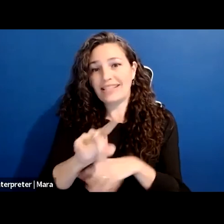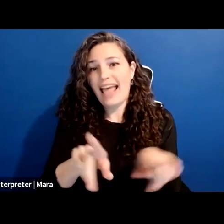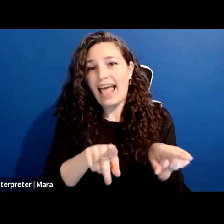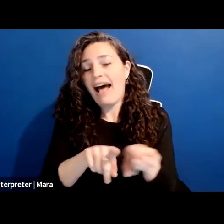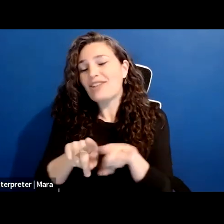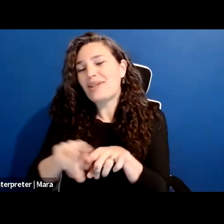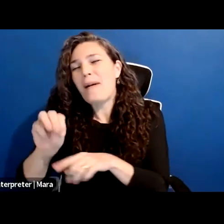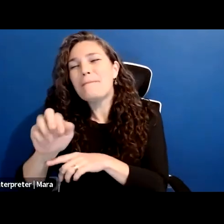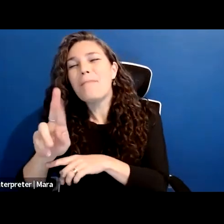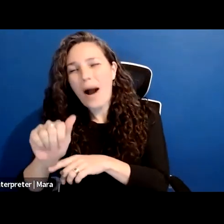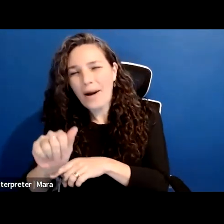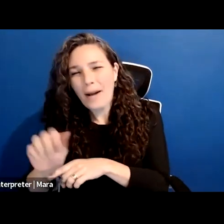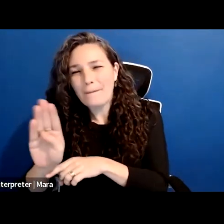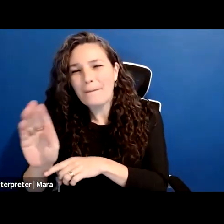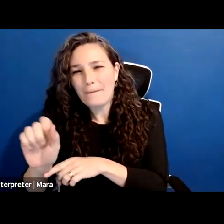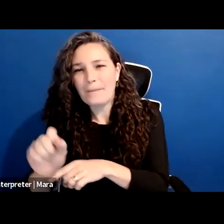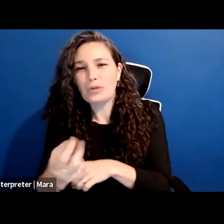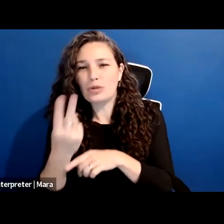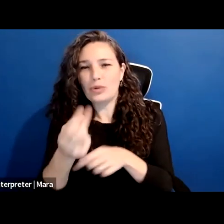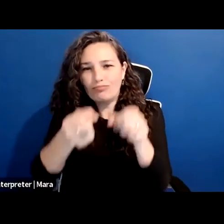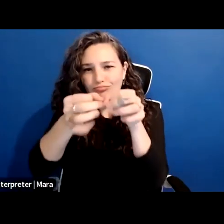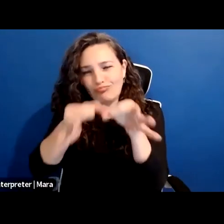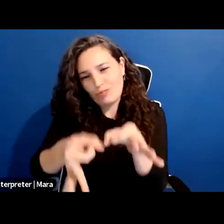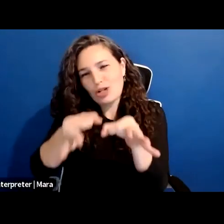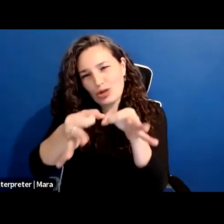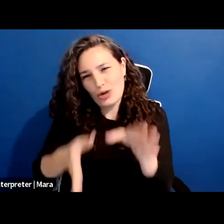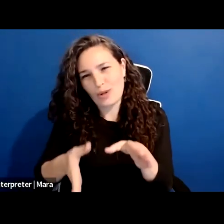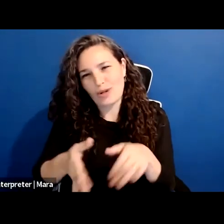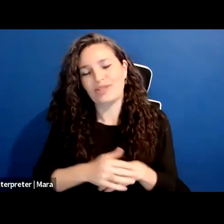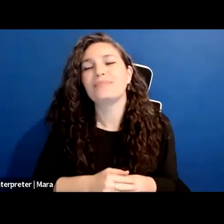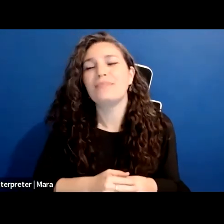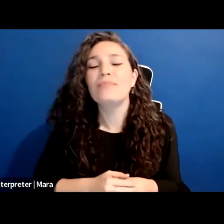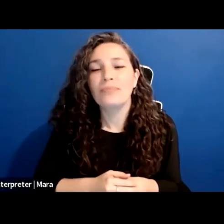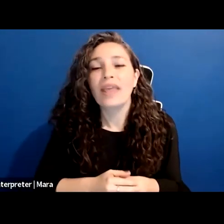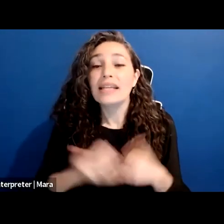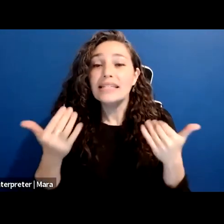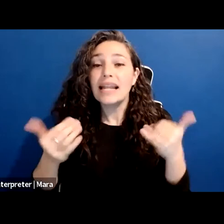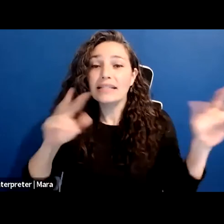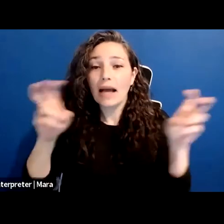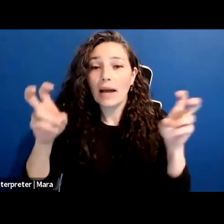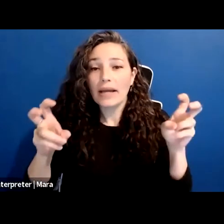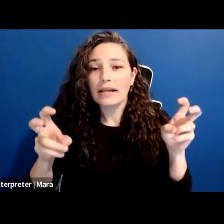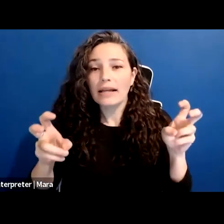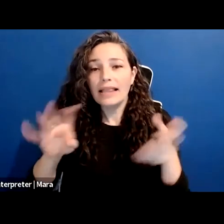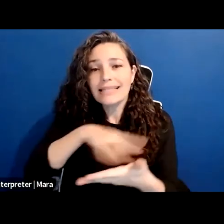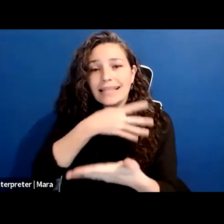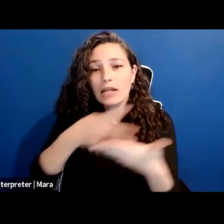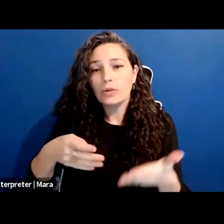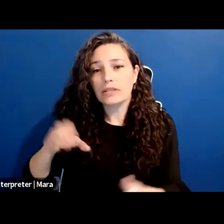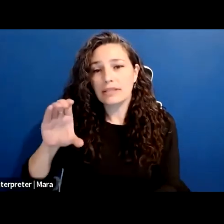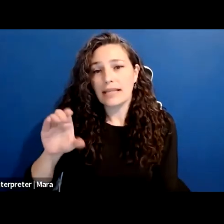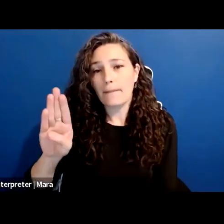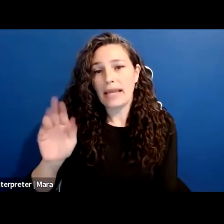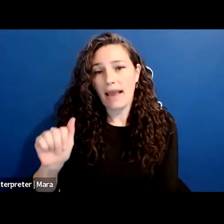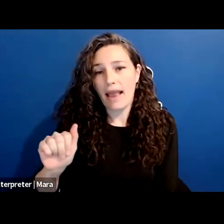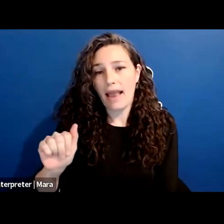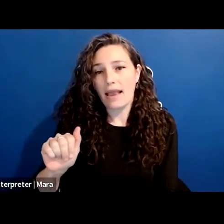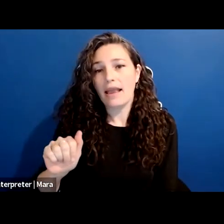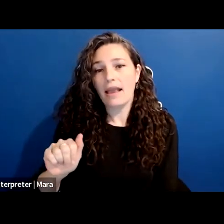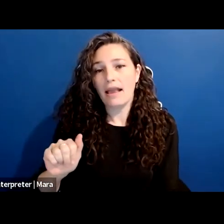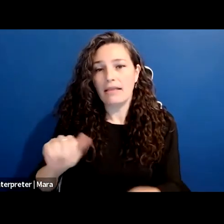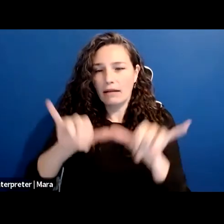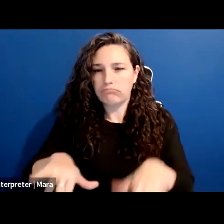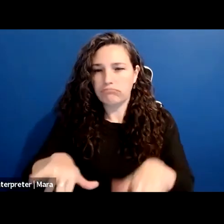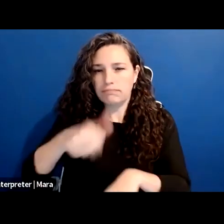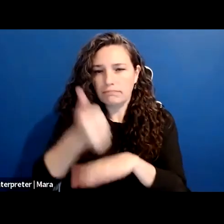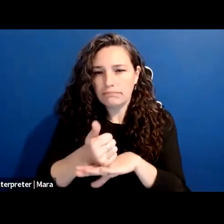Bassani Santa Maria. Today's topic, the schedules of the Codified Basic Agreement. We're going to take a look at the different